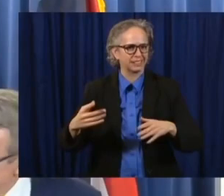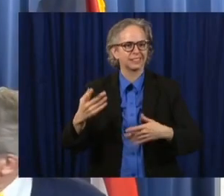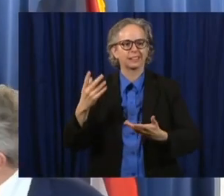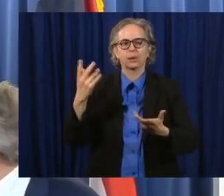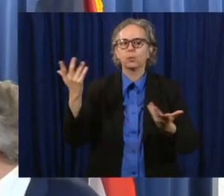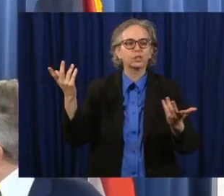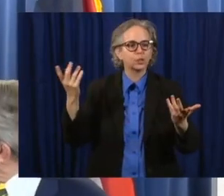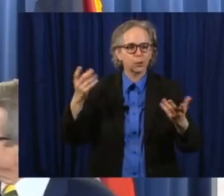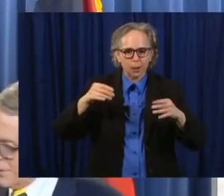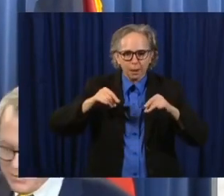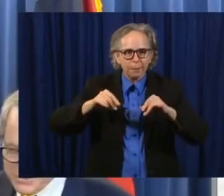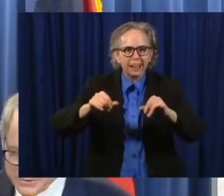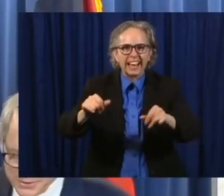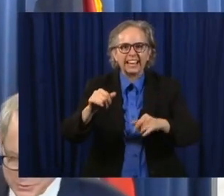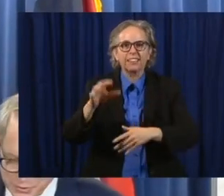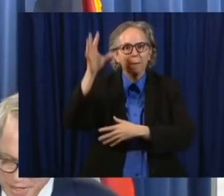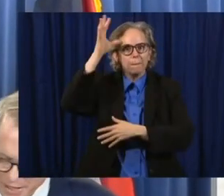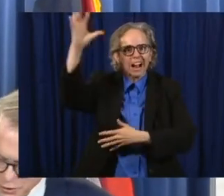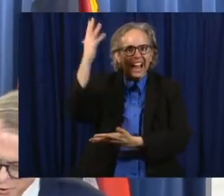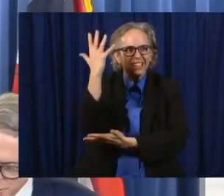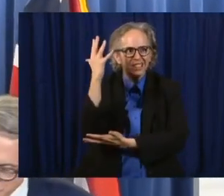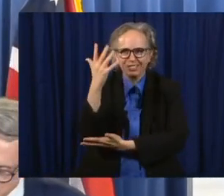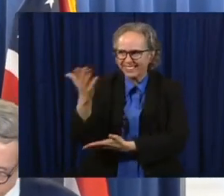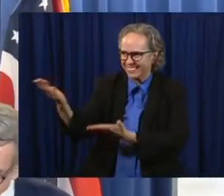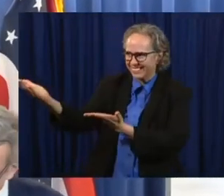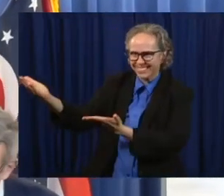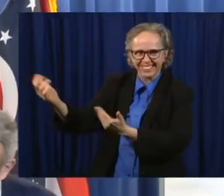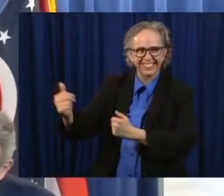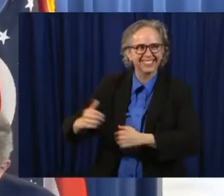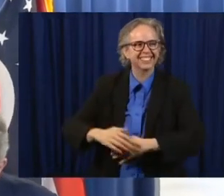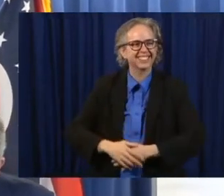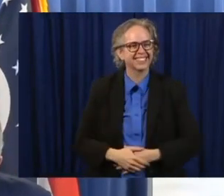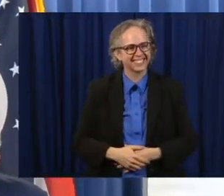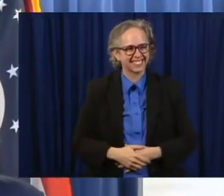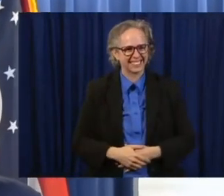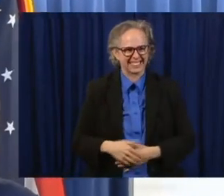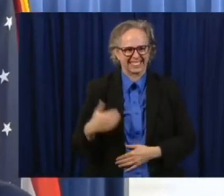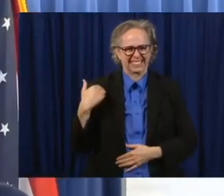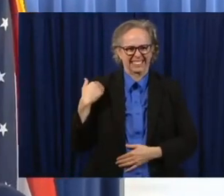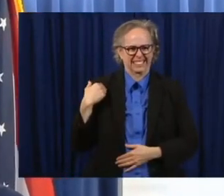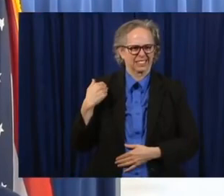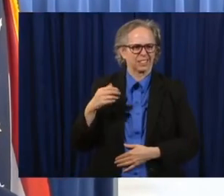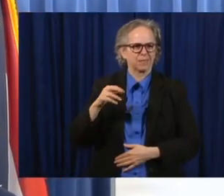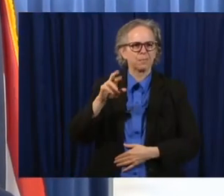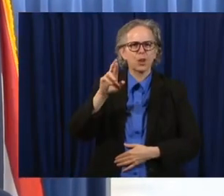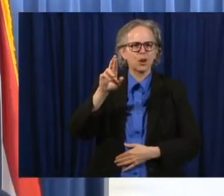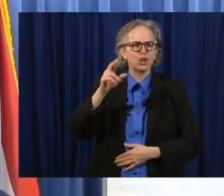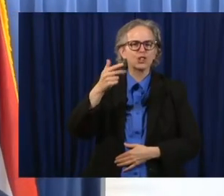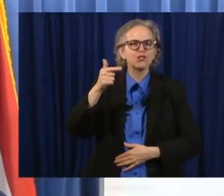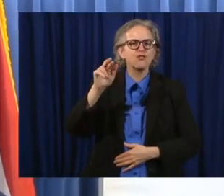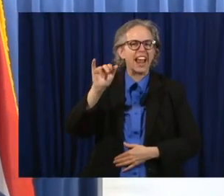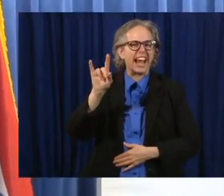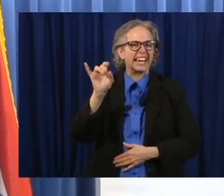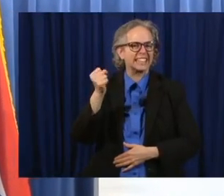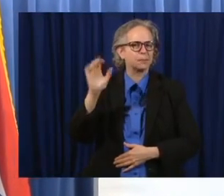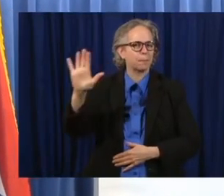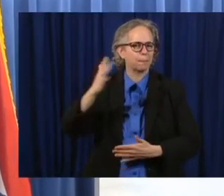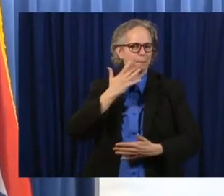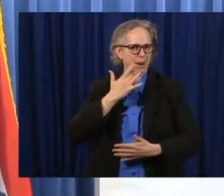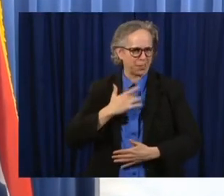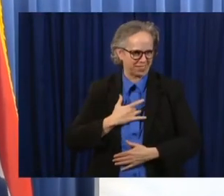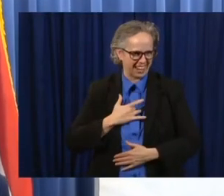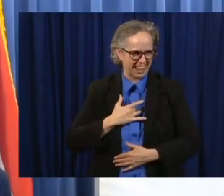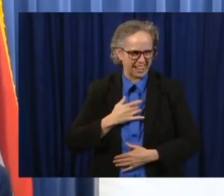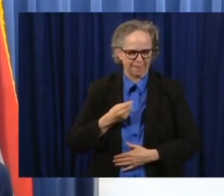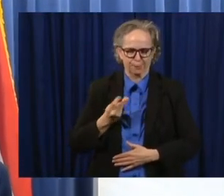tree. There you go. So this was actually on Grady's birthday, which was Earth Day just a couple of